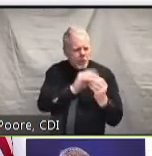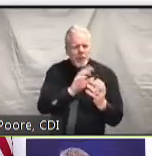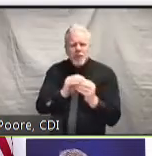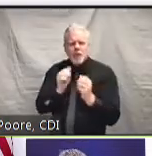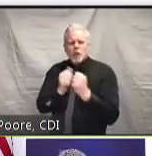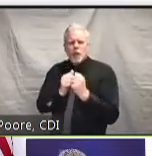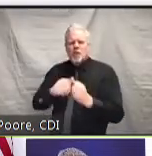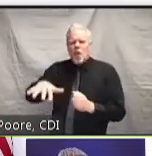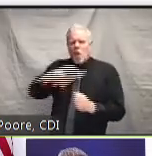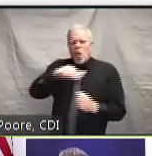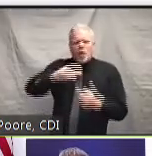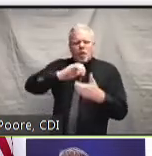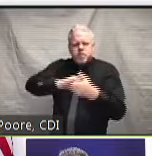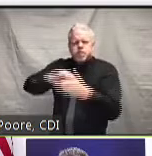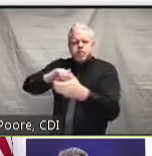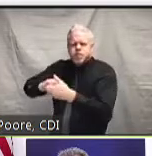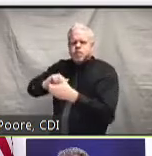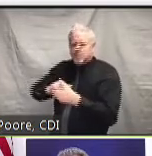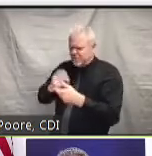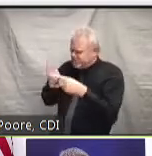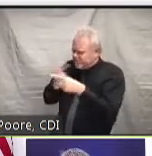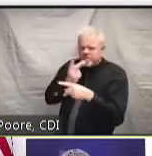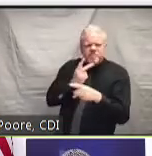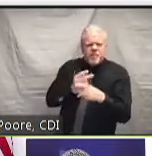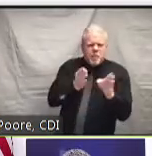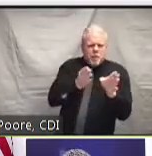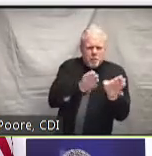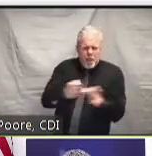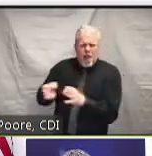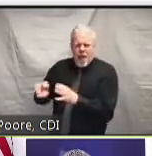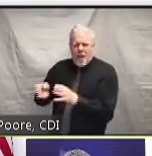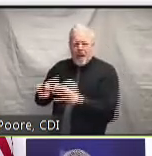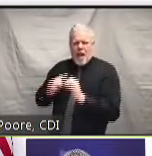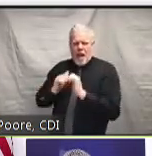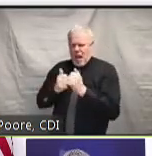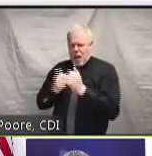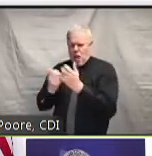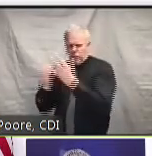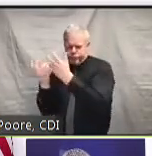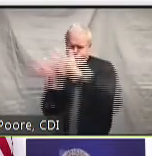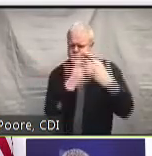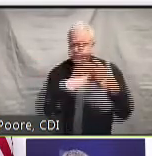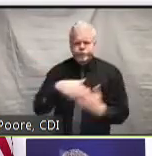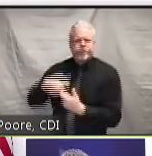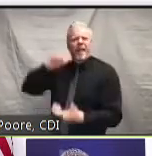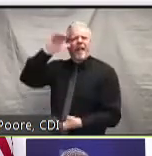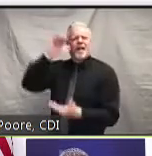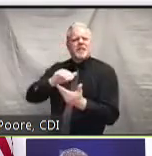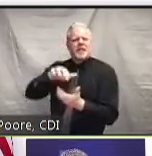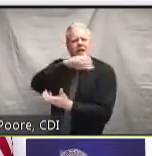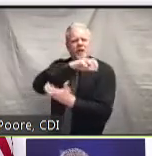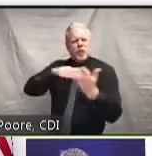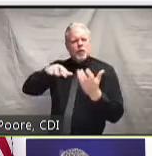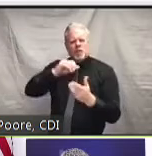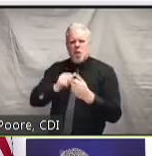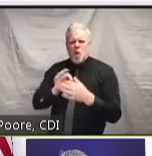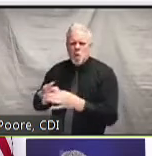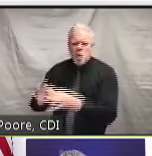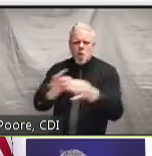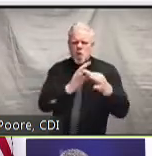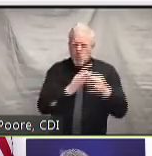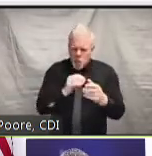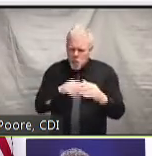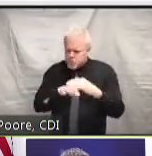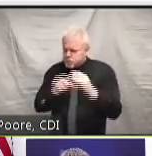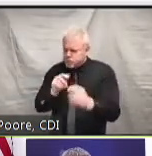and talk as a region as to where we are in our vaccine distribution. At this point, the challenge that we are faced with is that we simply